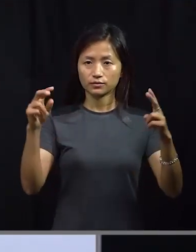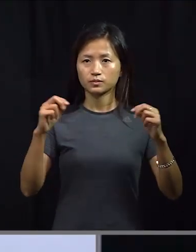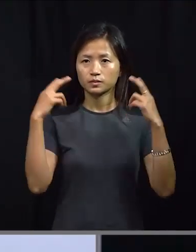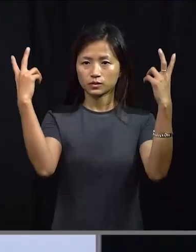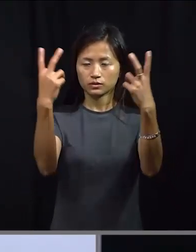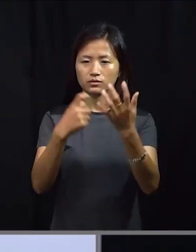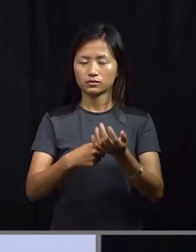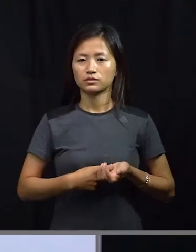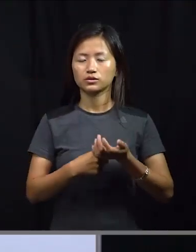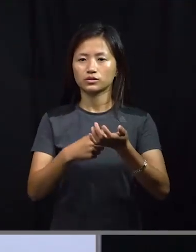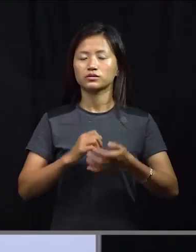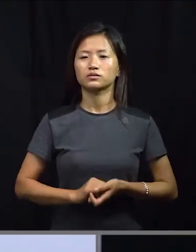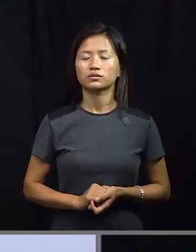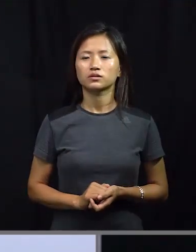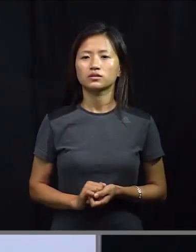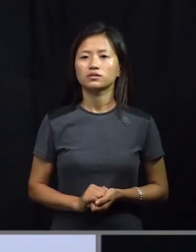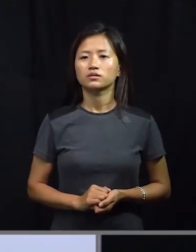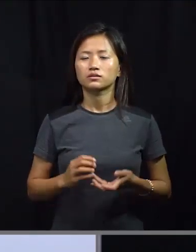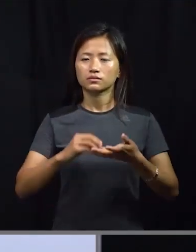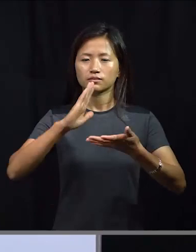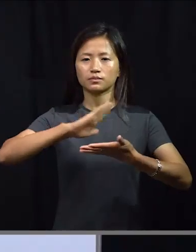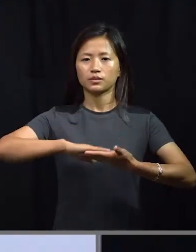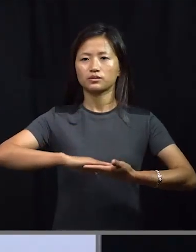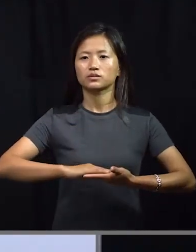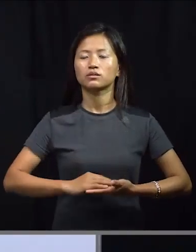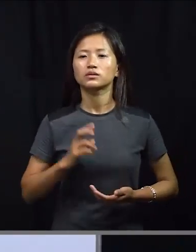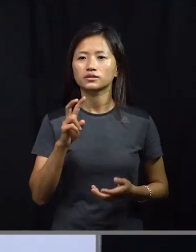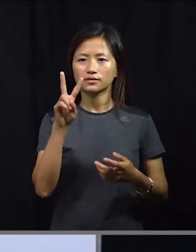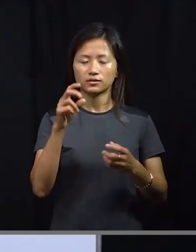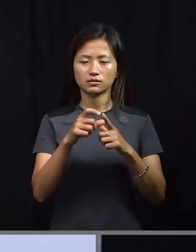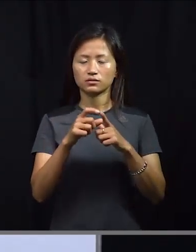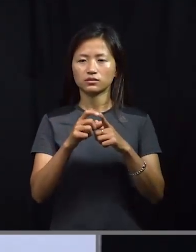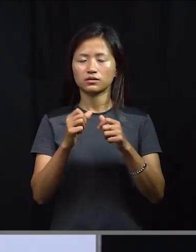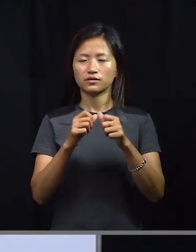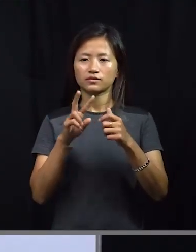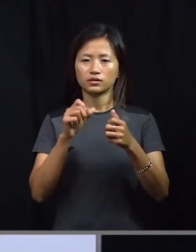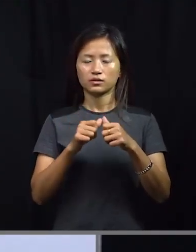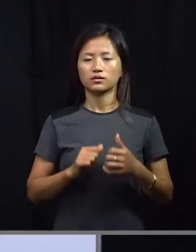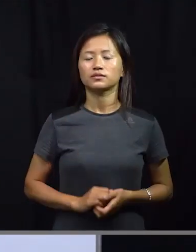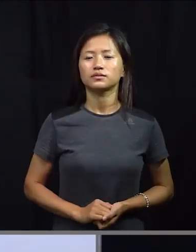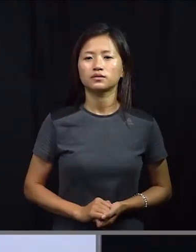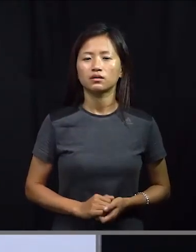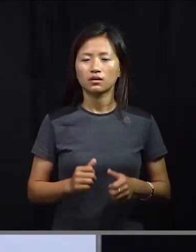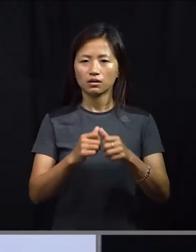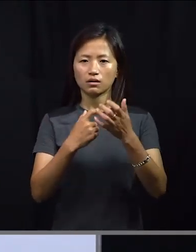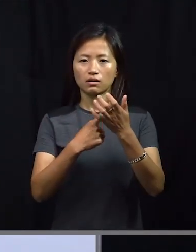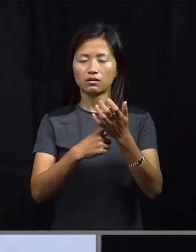Okay, so this type of marriage is called as Deva. Okay, the next is Arsha,